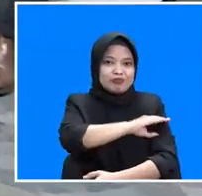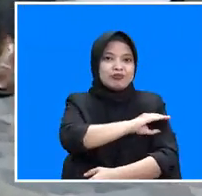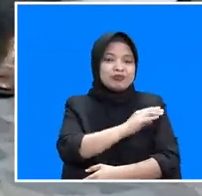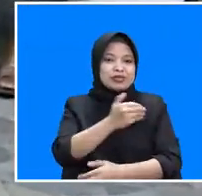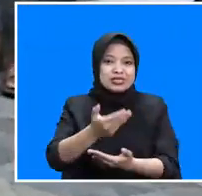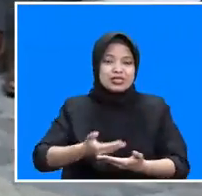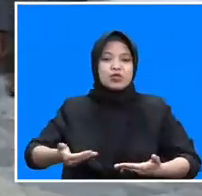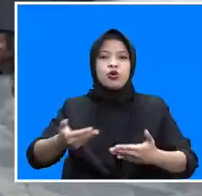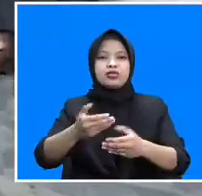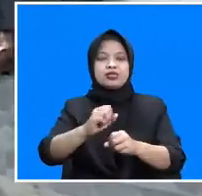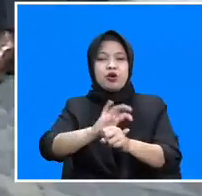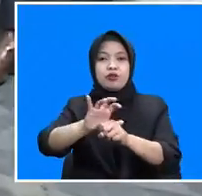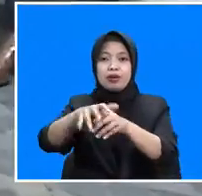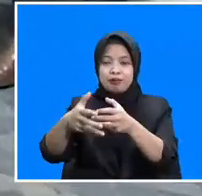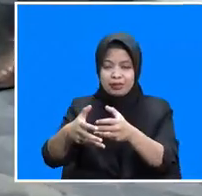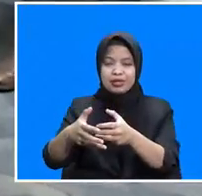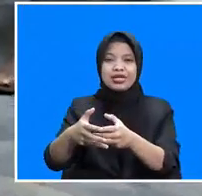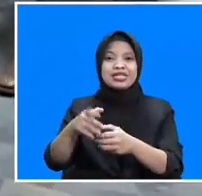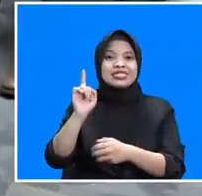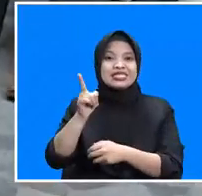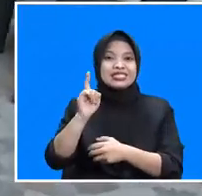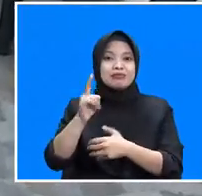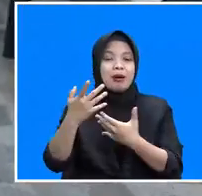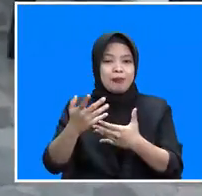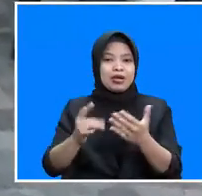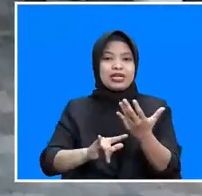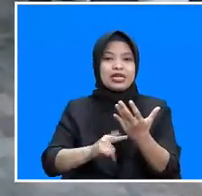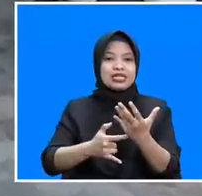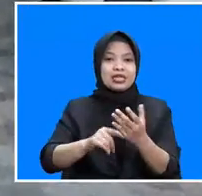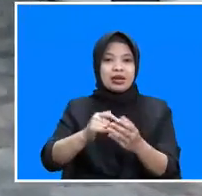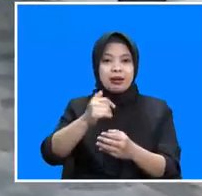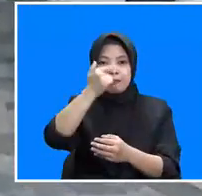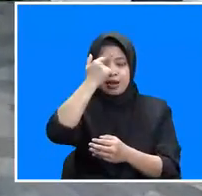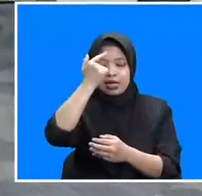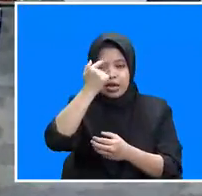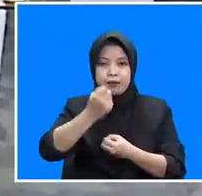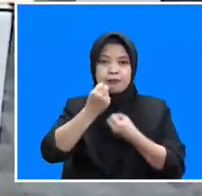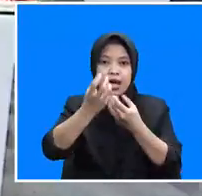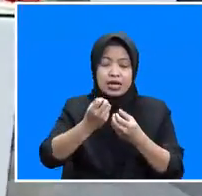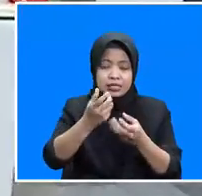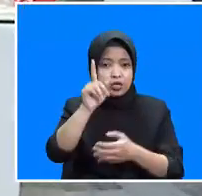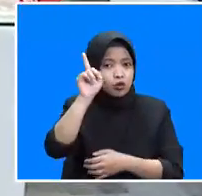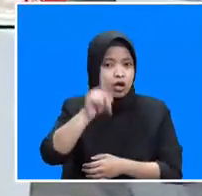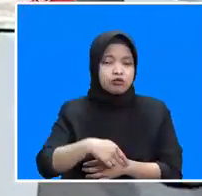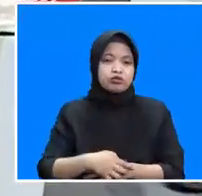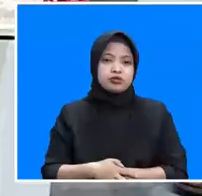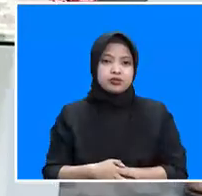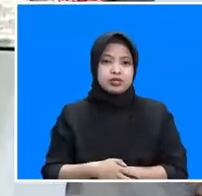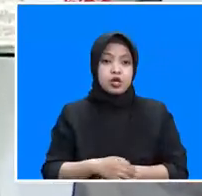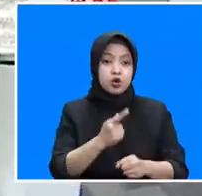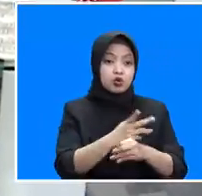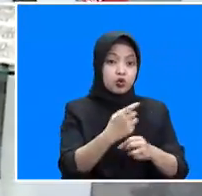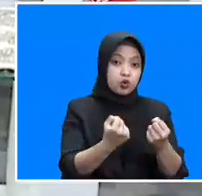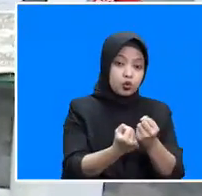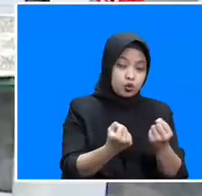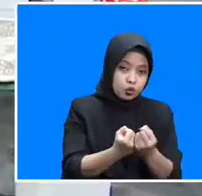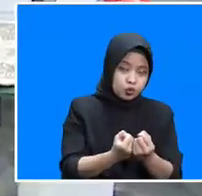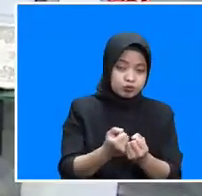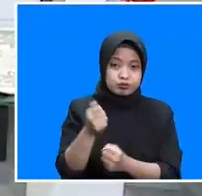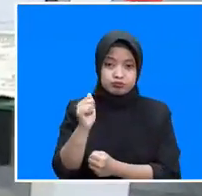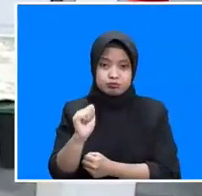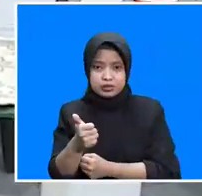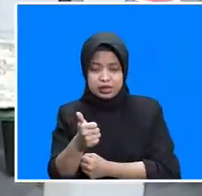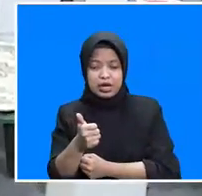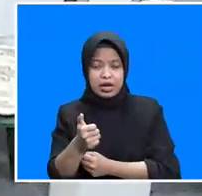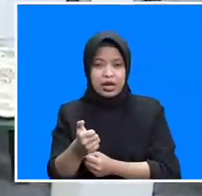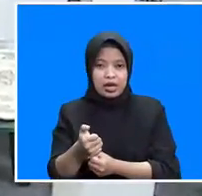So I think the other thing is to really try and make sure that teachers are supported to really have the basics in being able to apply